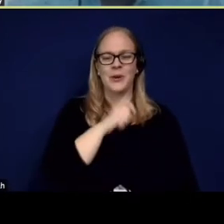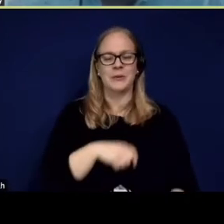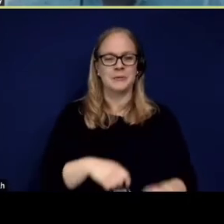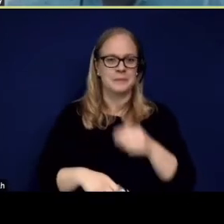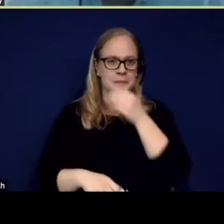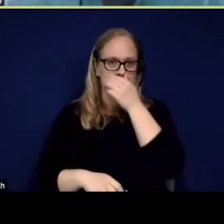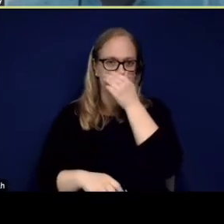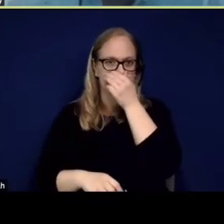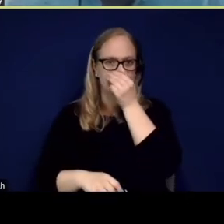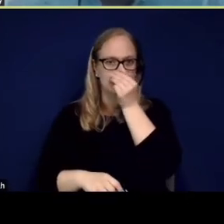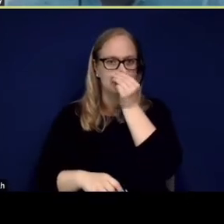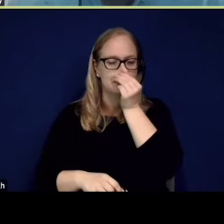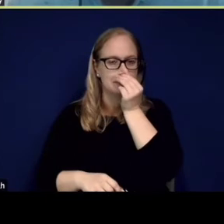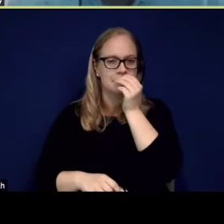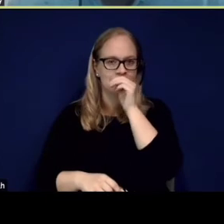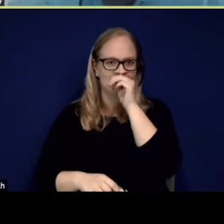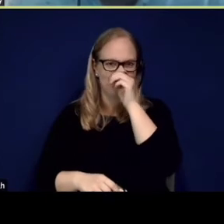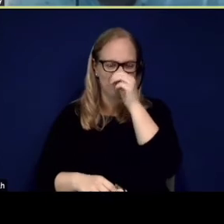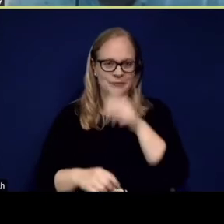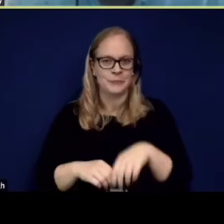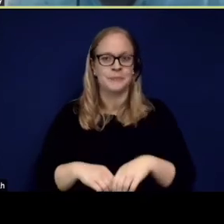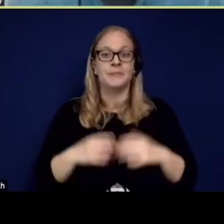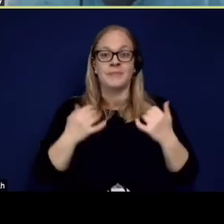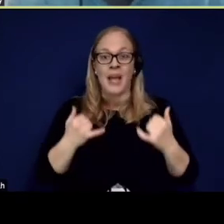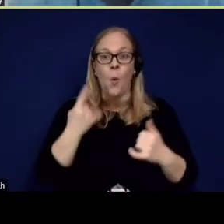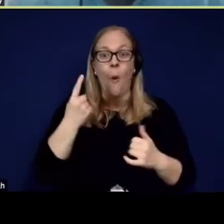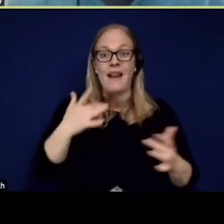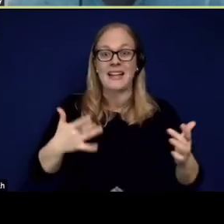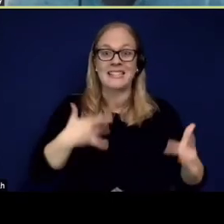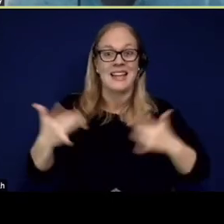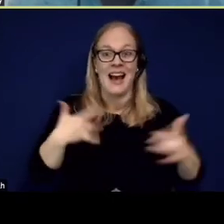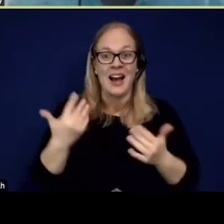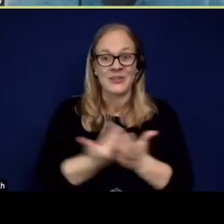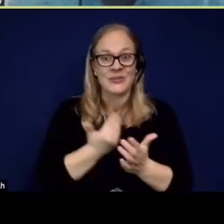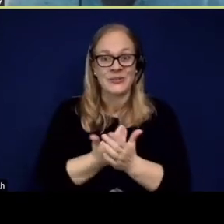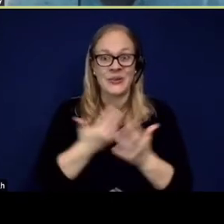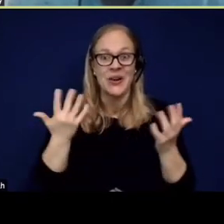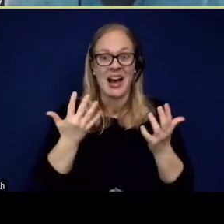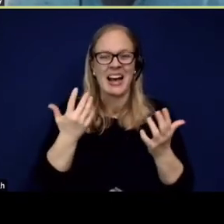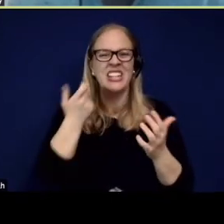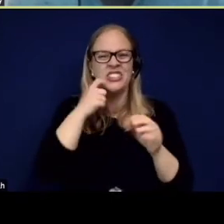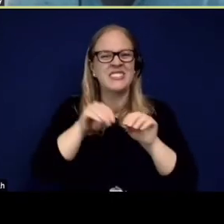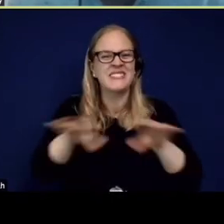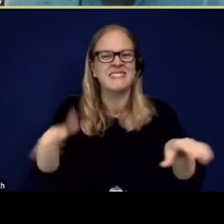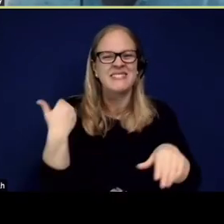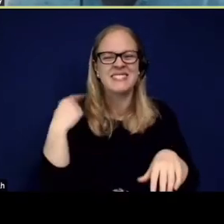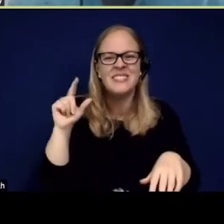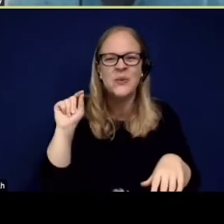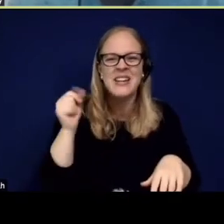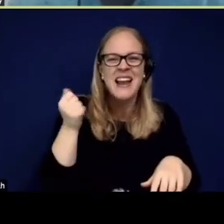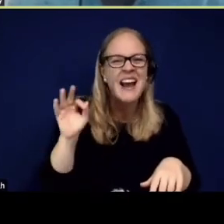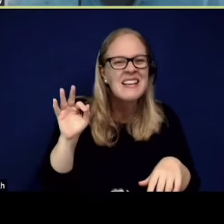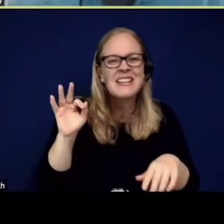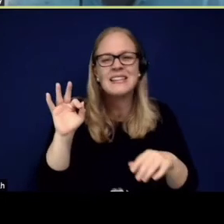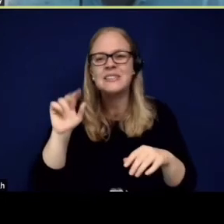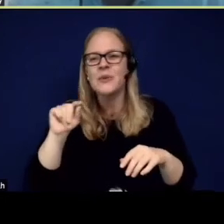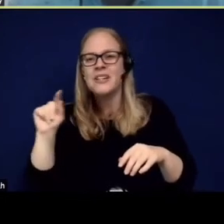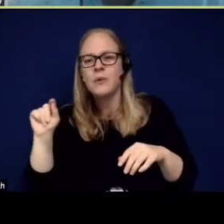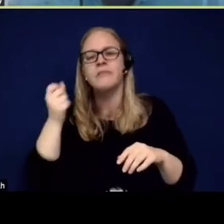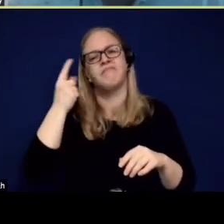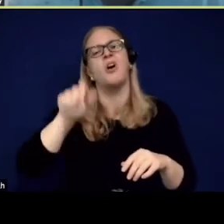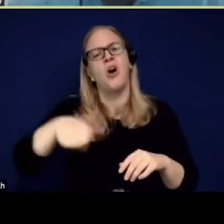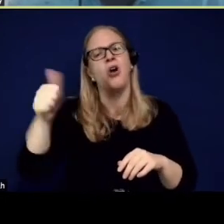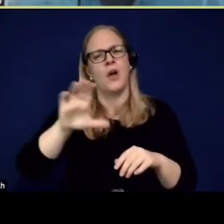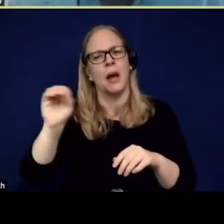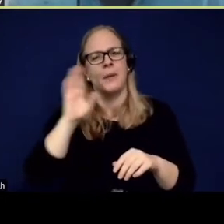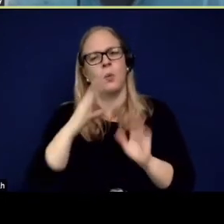that come out in 2019, 2020. And other companies are going to copy this, but we now have the Phonak Marvel hearing